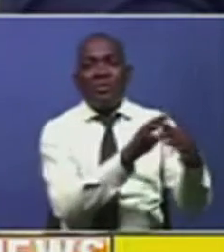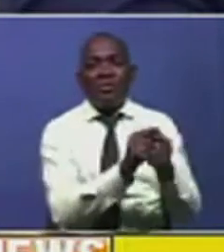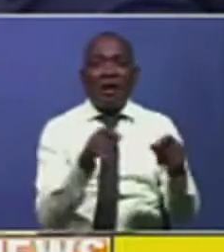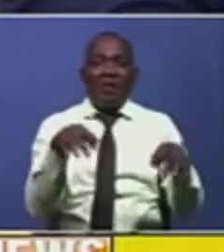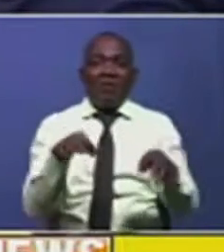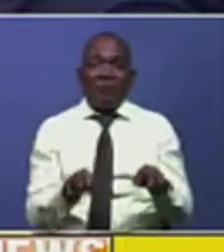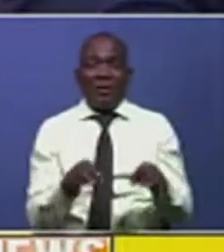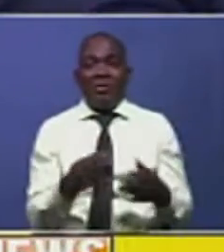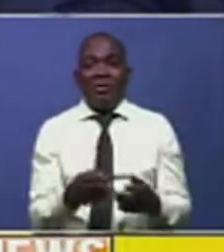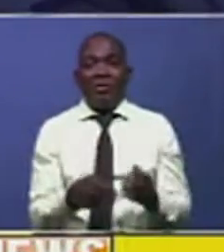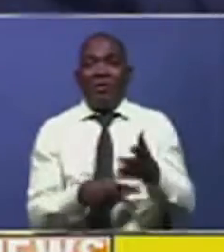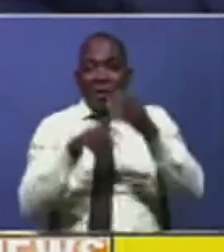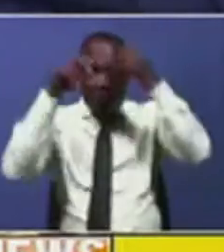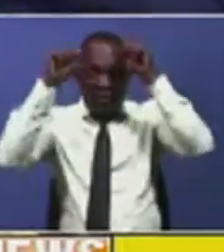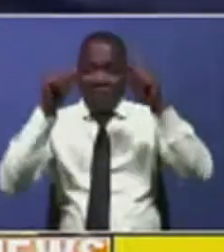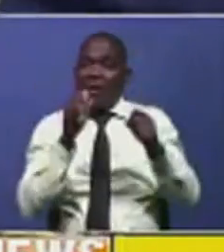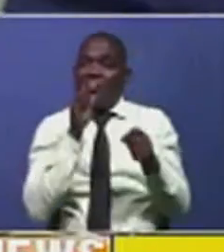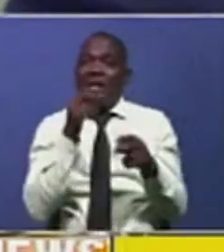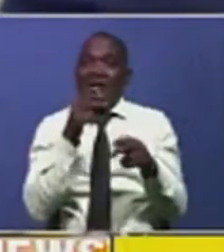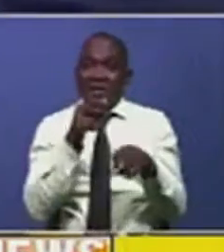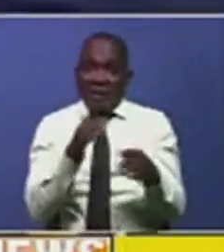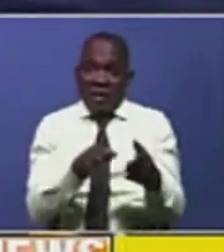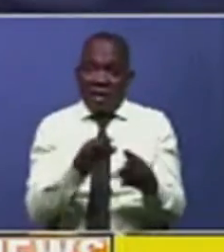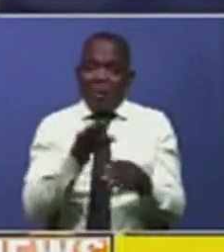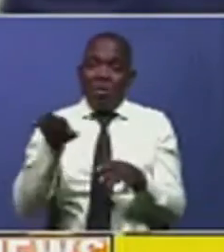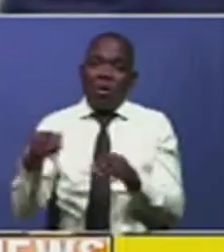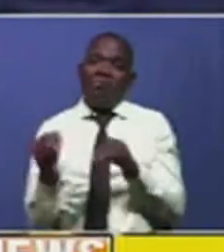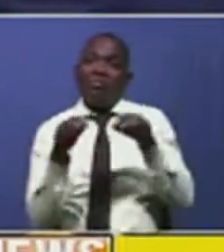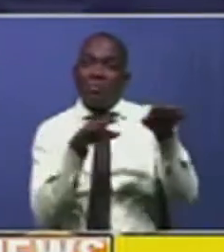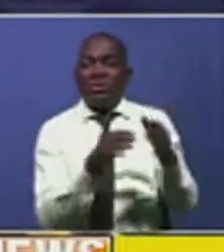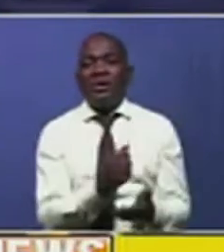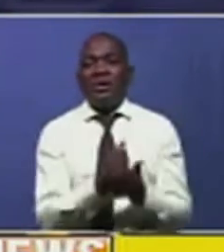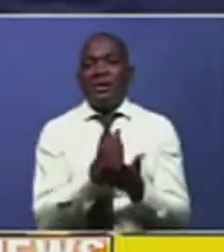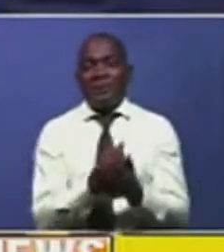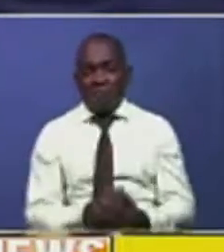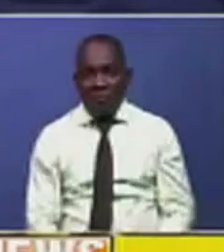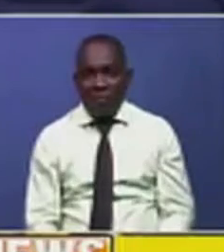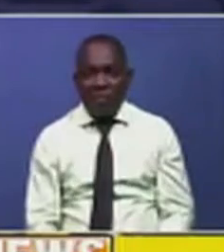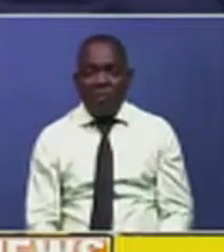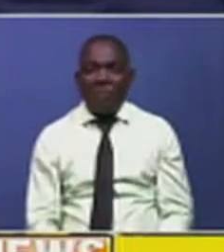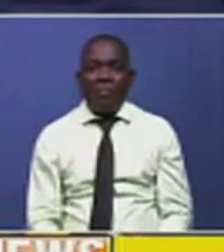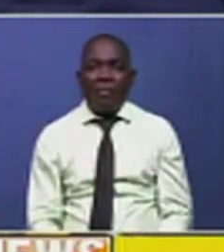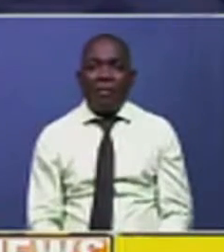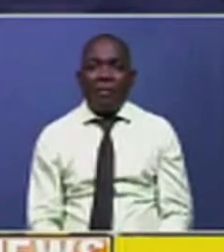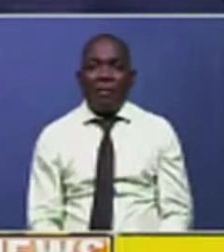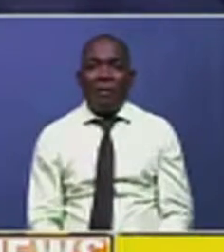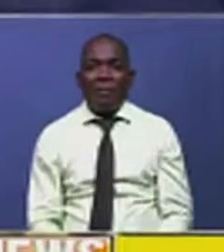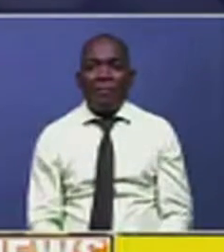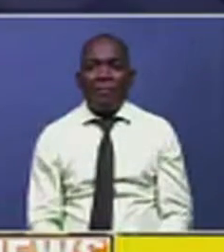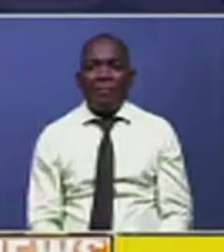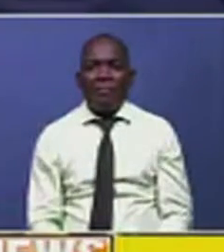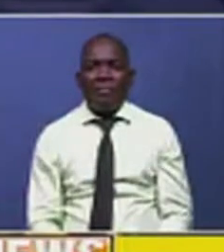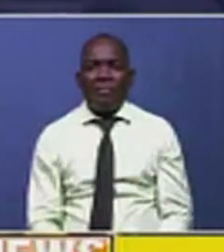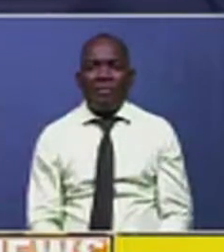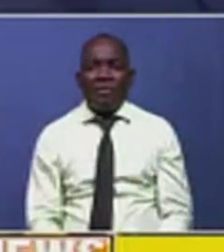when we were mourning, stroke celebrating our brother, the late Hajia Mariama Bawumia.